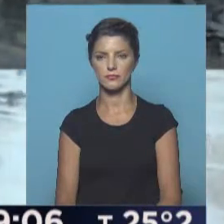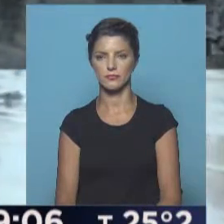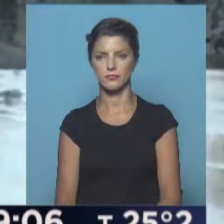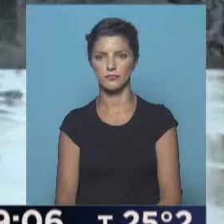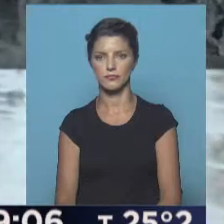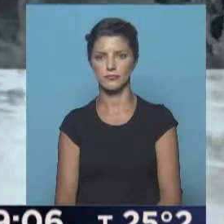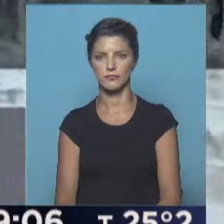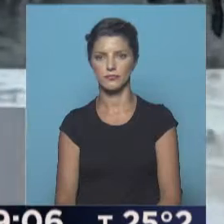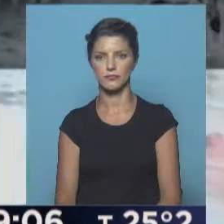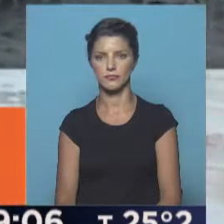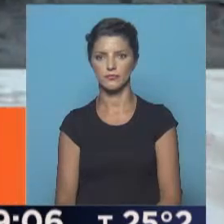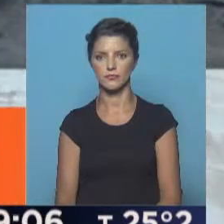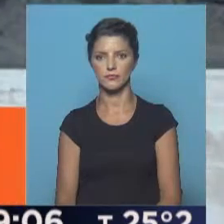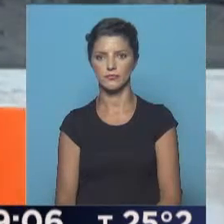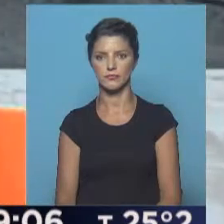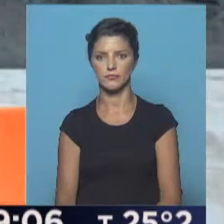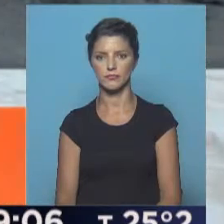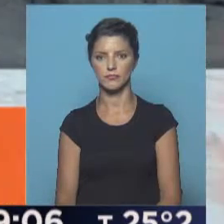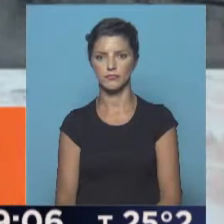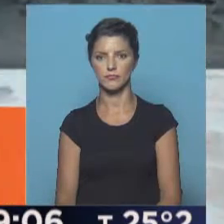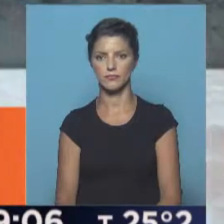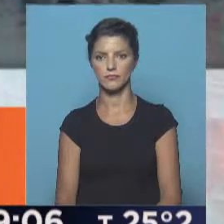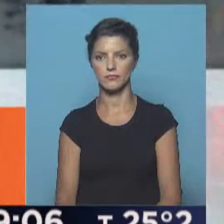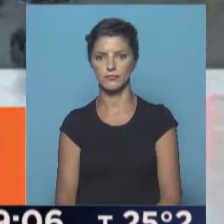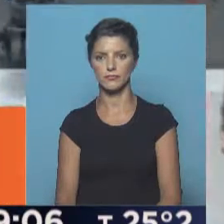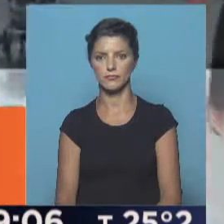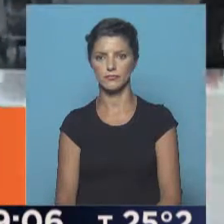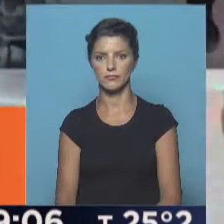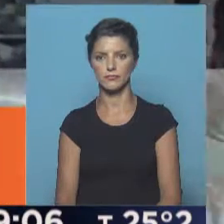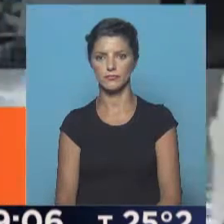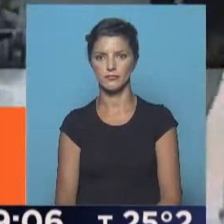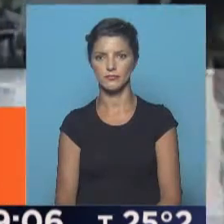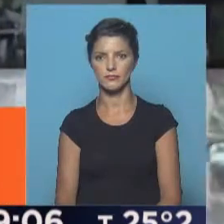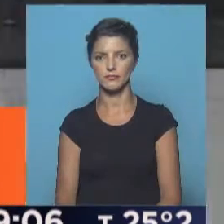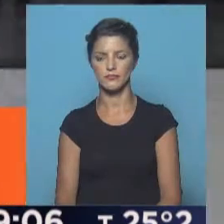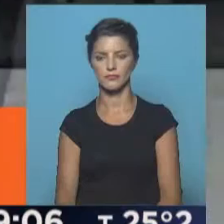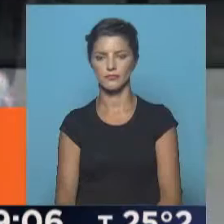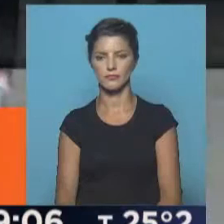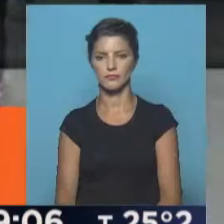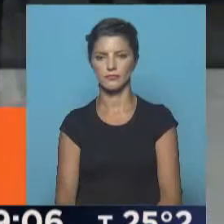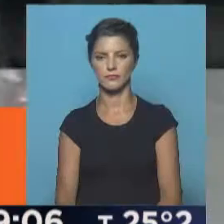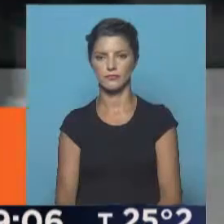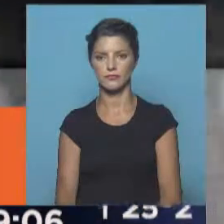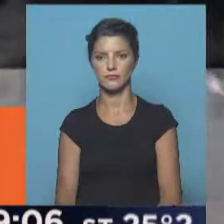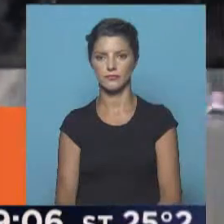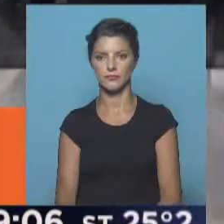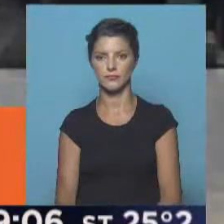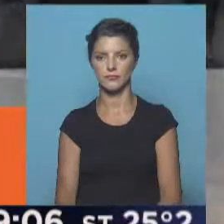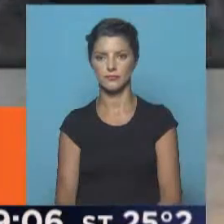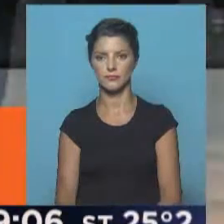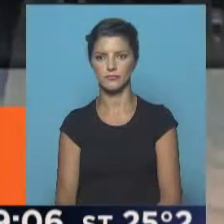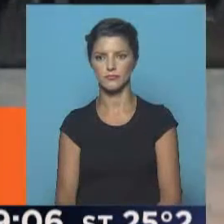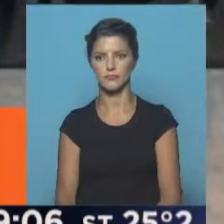going to be great again. Make America racist again. Oh yeah. Oh, I'm not really sure because I'm Australian,